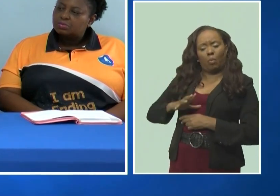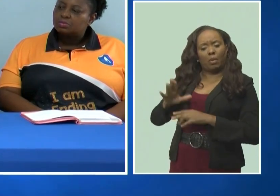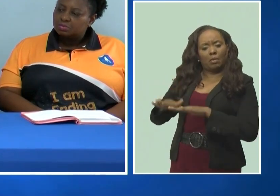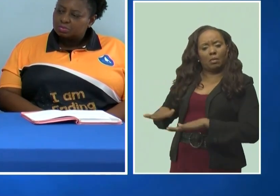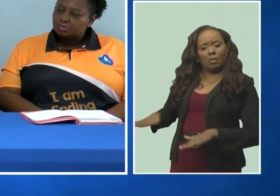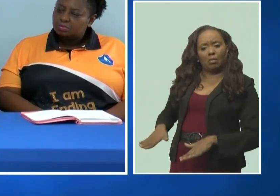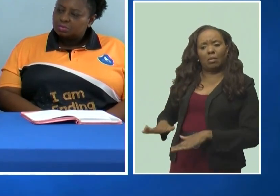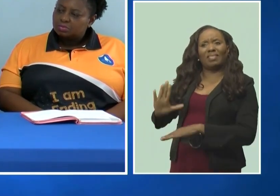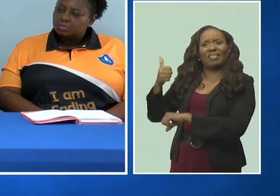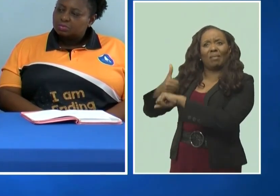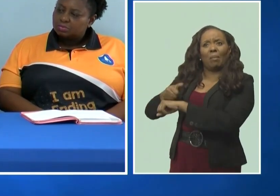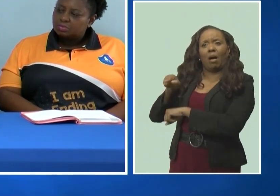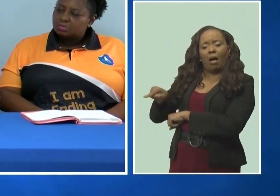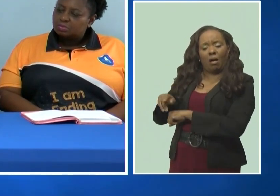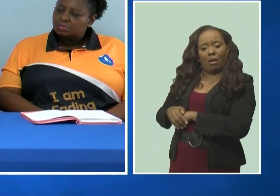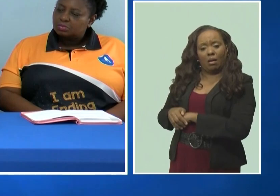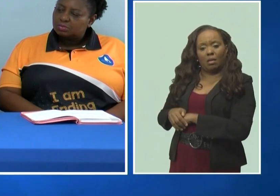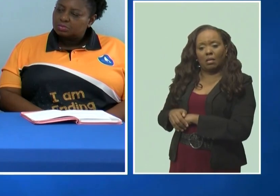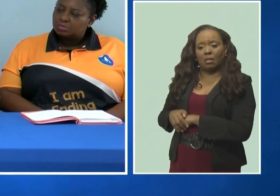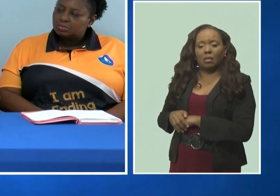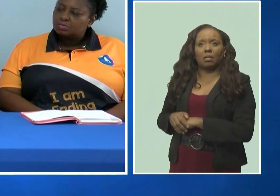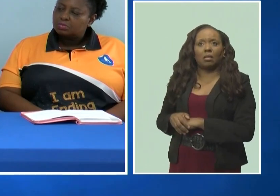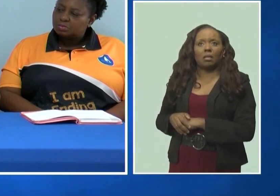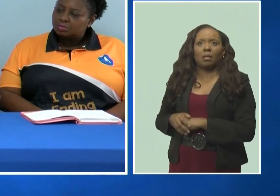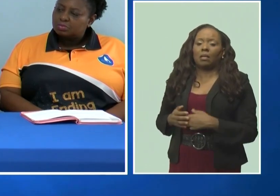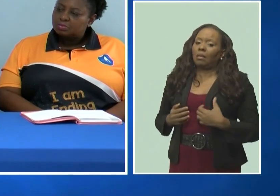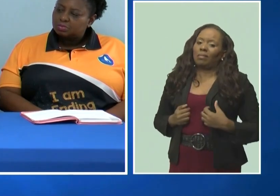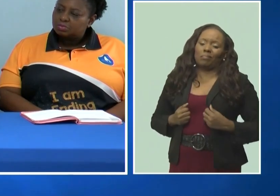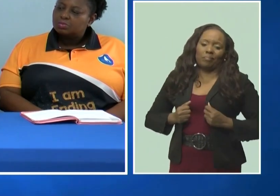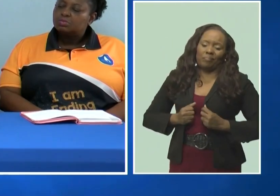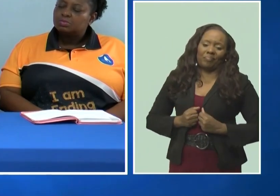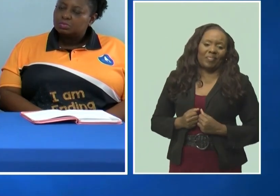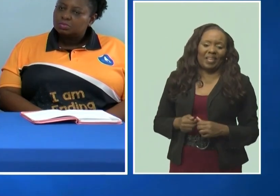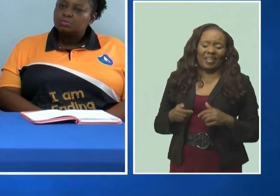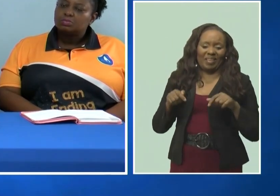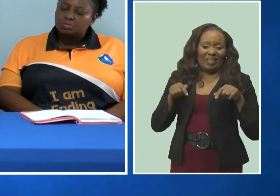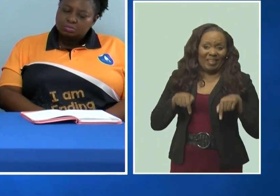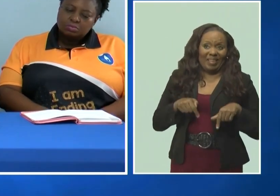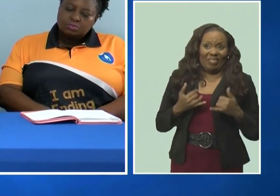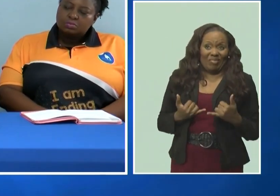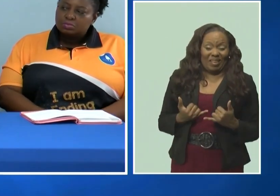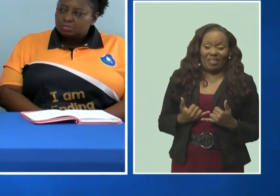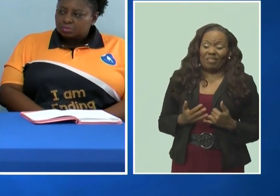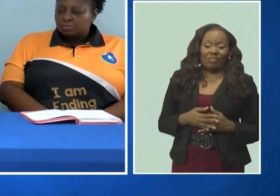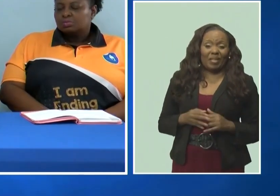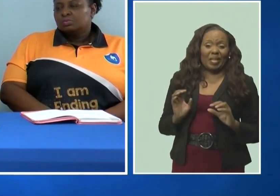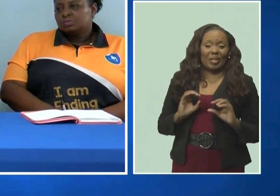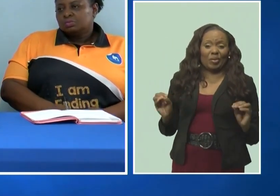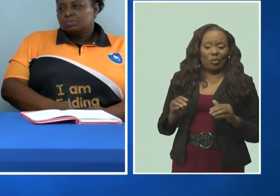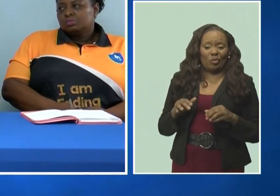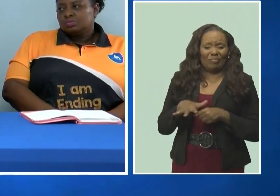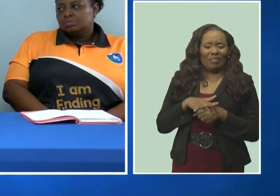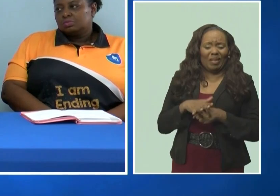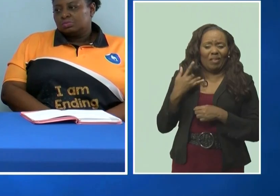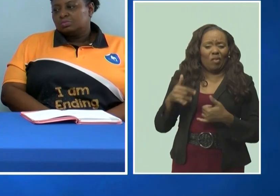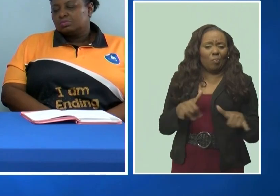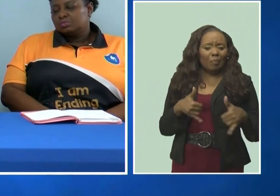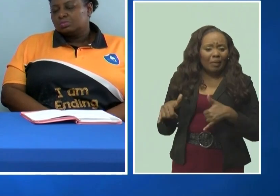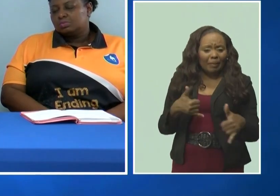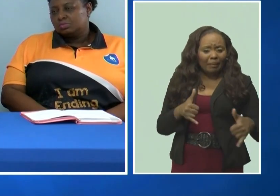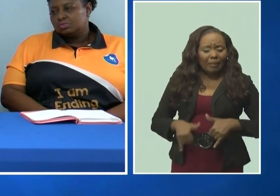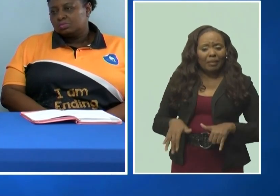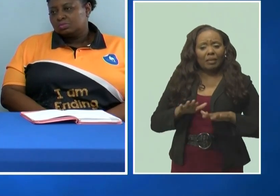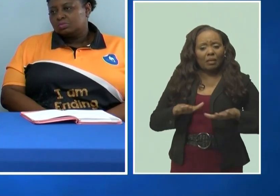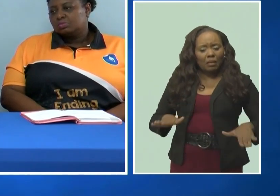have right now, because the children are limited here in terms of where they can go, what they can do. There's no recreation here, so we need space for the children,